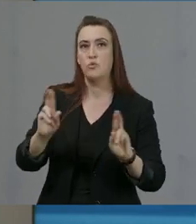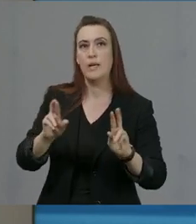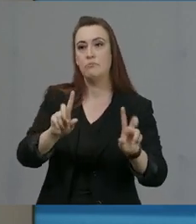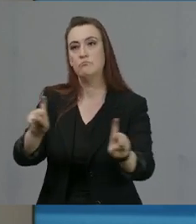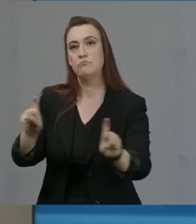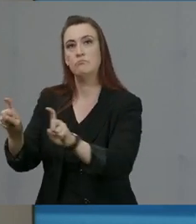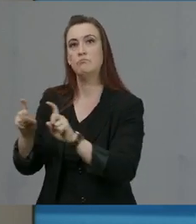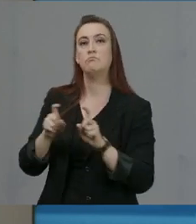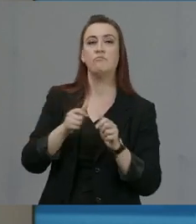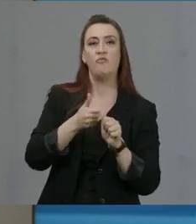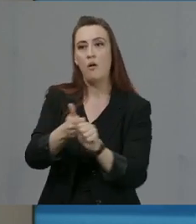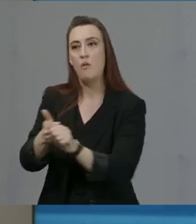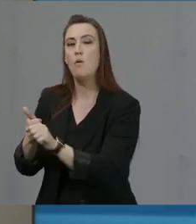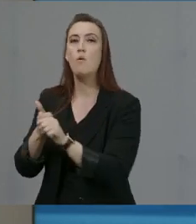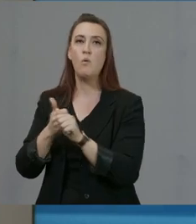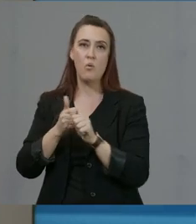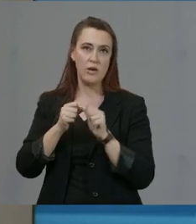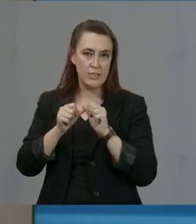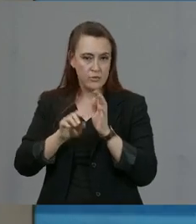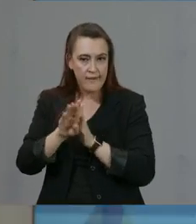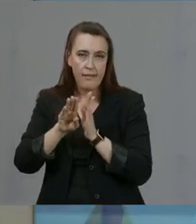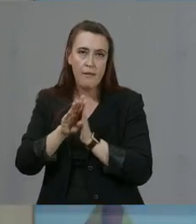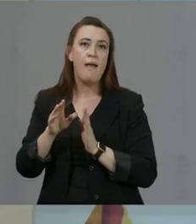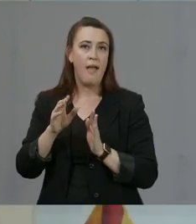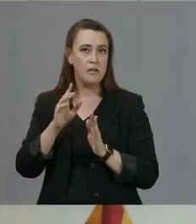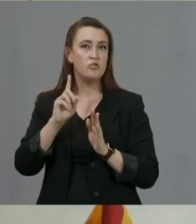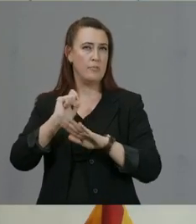will be in place by this Friday.